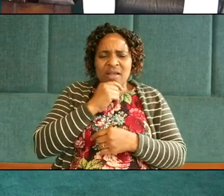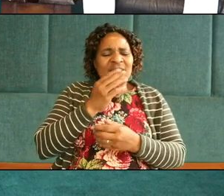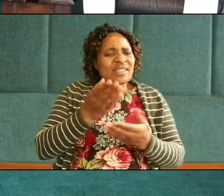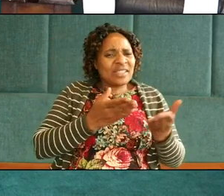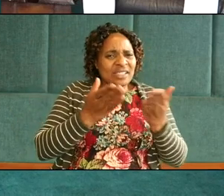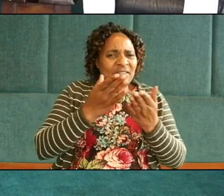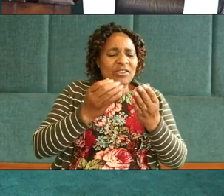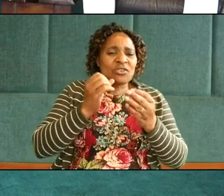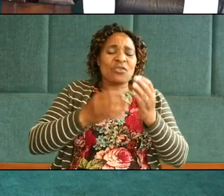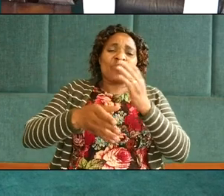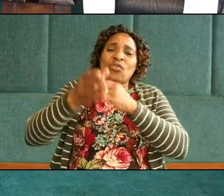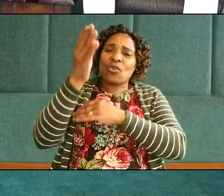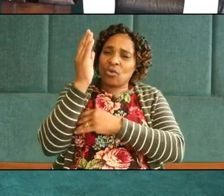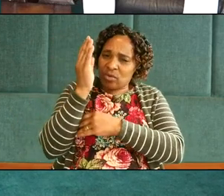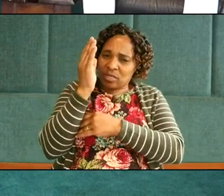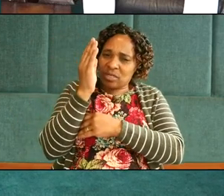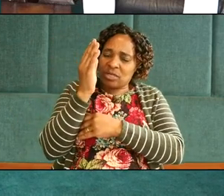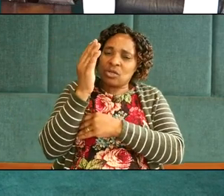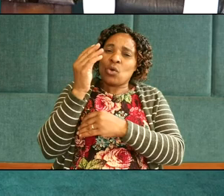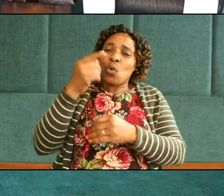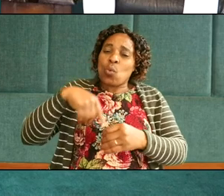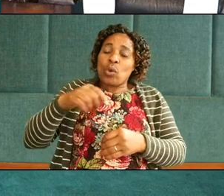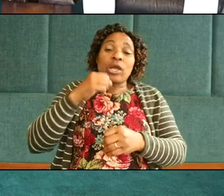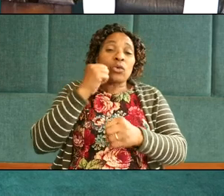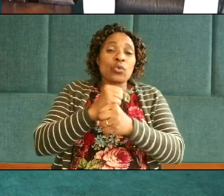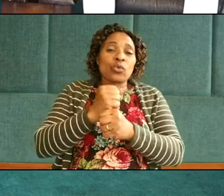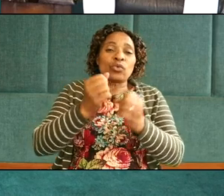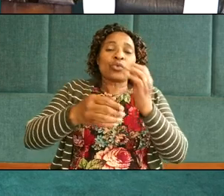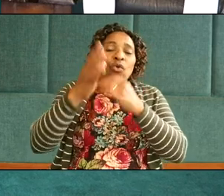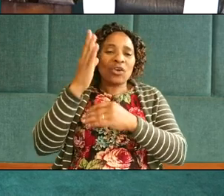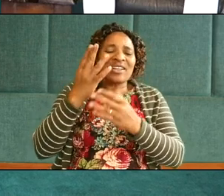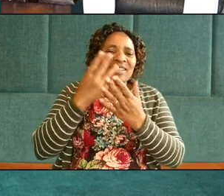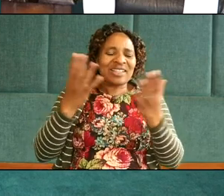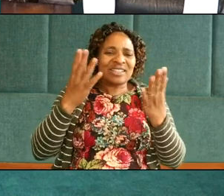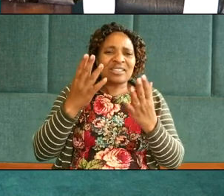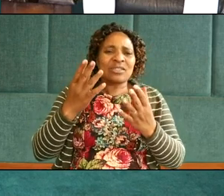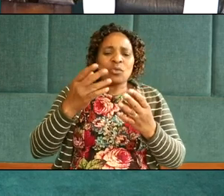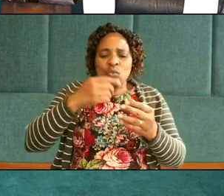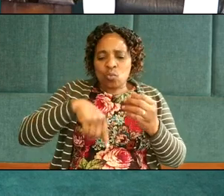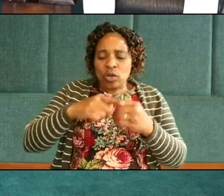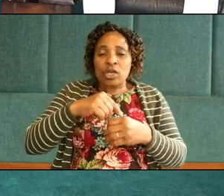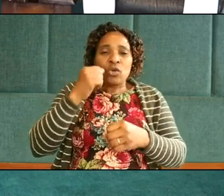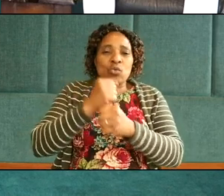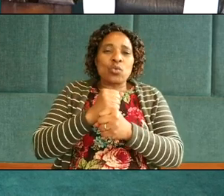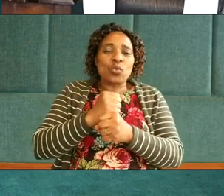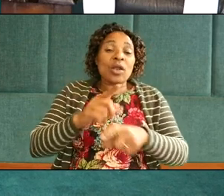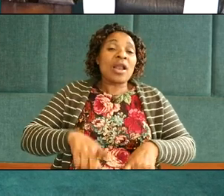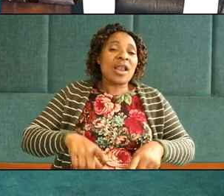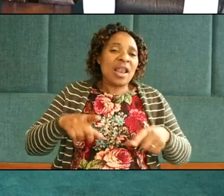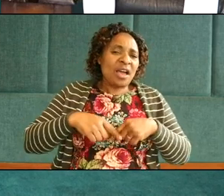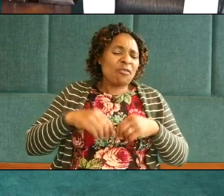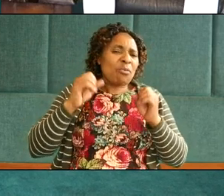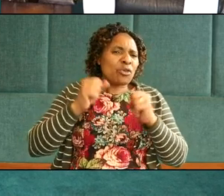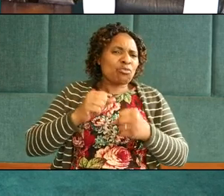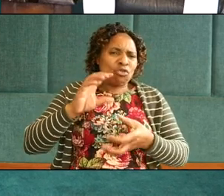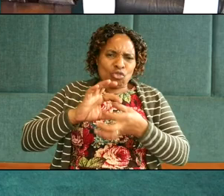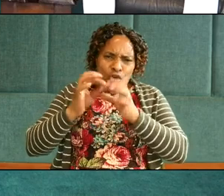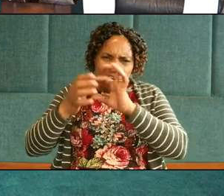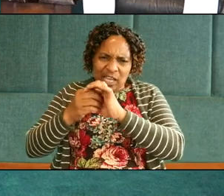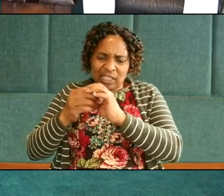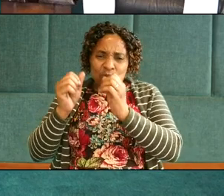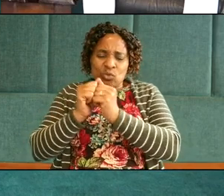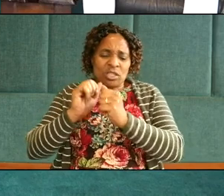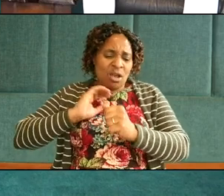service of God or the service that we do to God, the things that we do in this life, do they have a correlation with